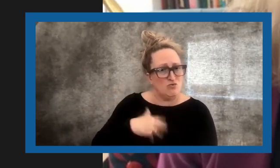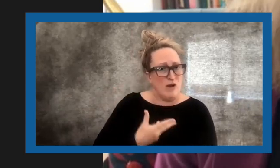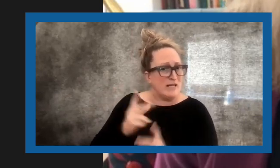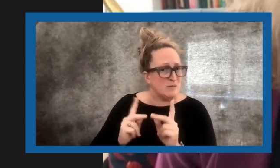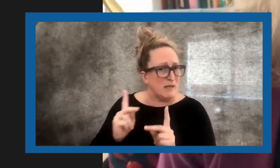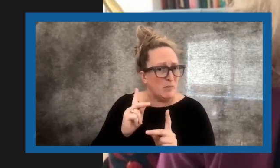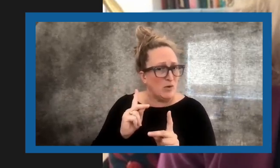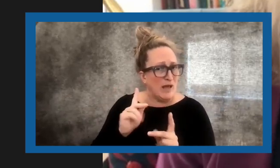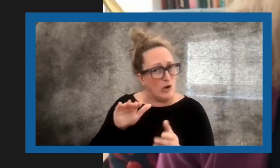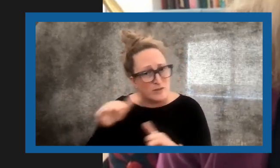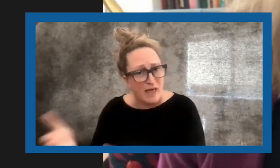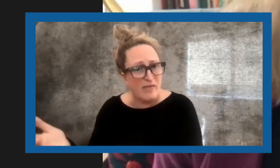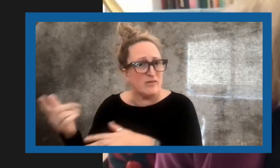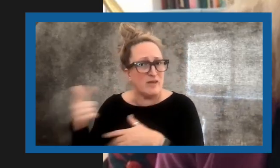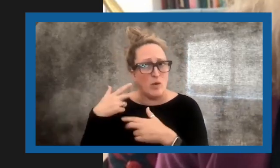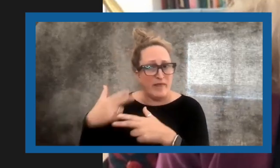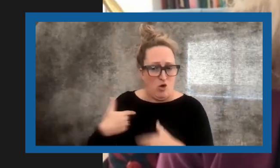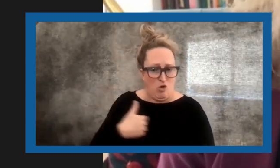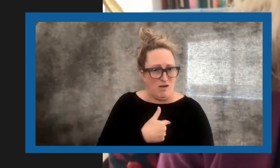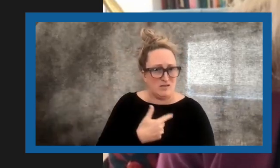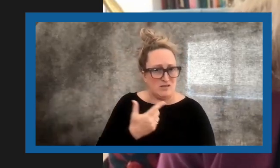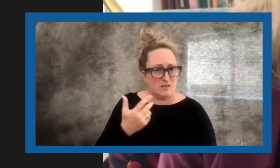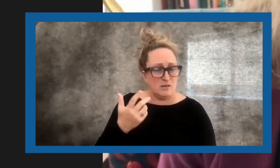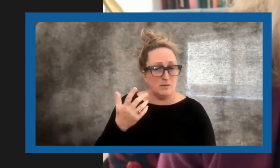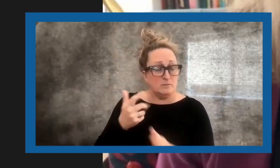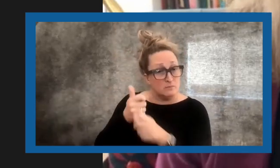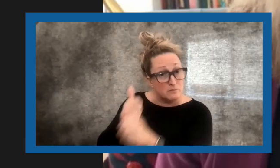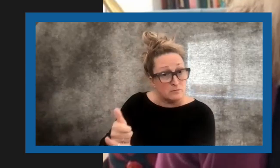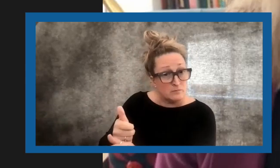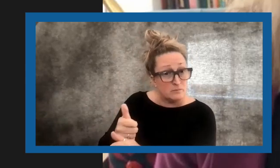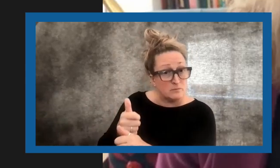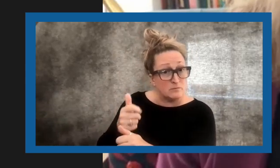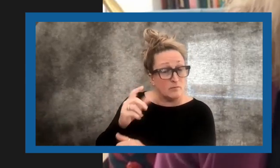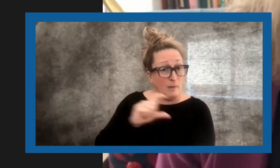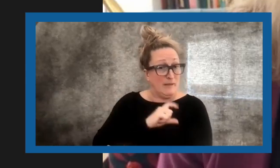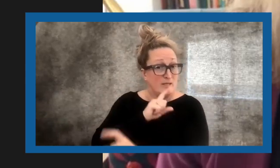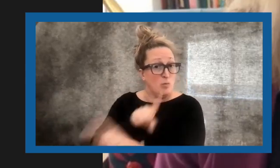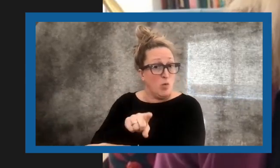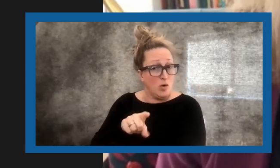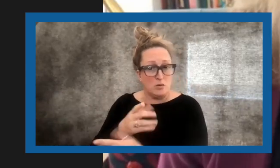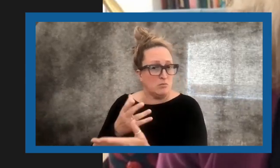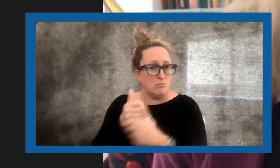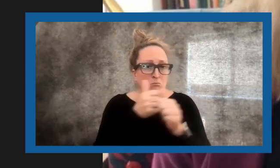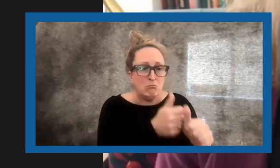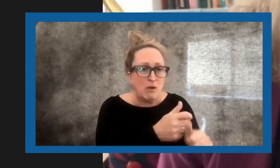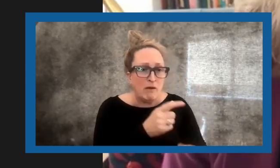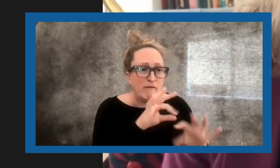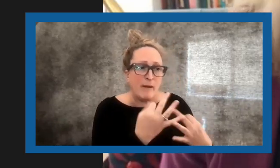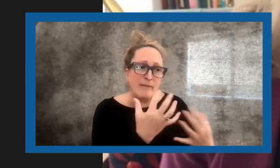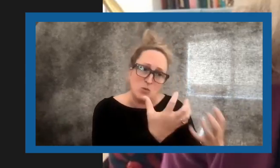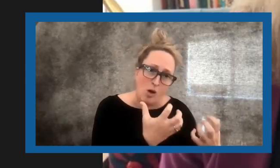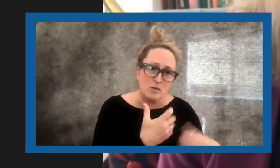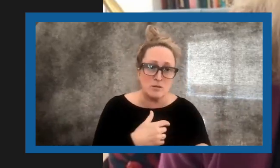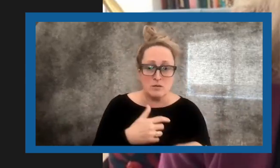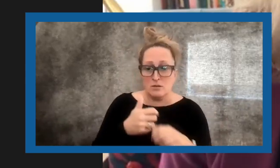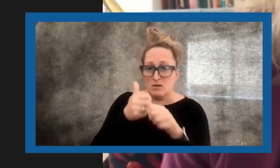our deaths, and what do they call us? Do they go by the police report? Do they go by the family's wishes? Do they go by